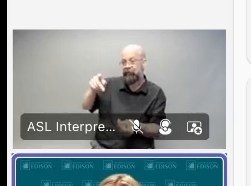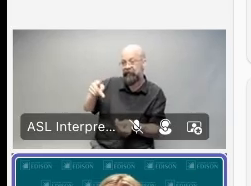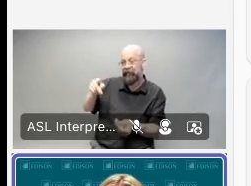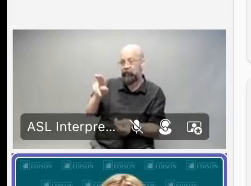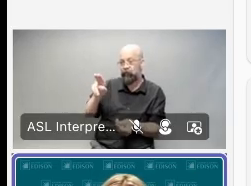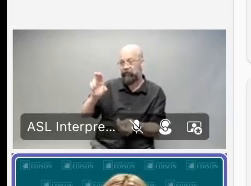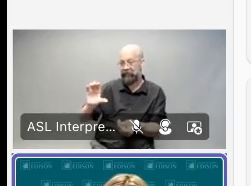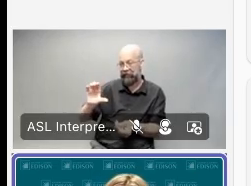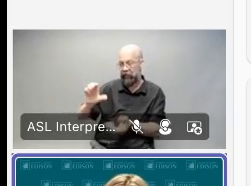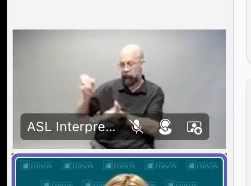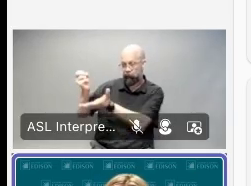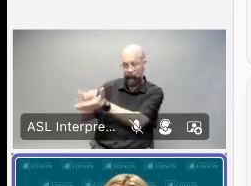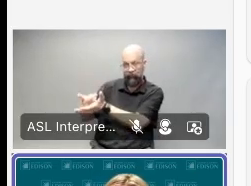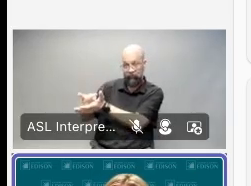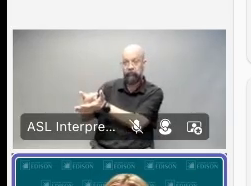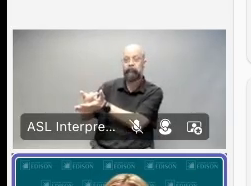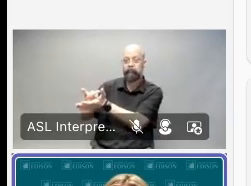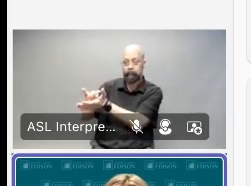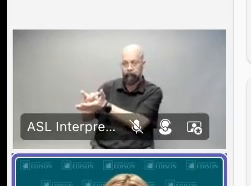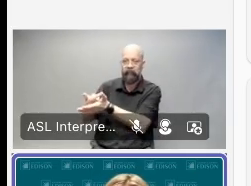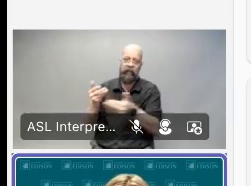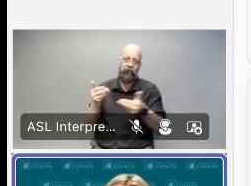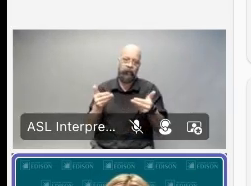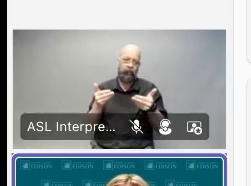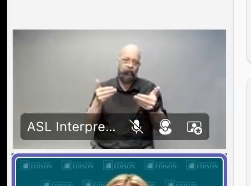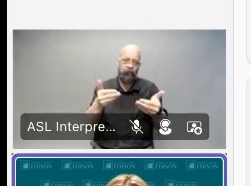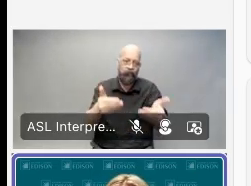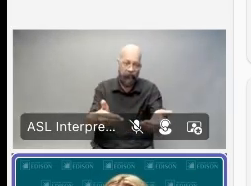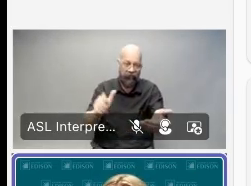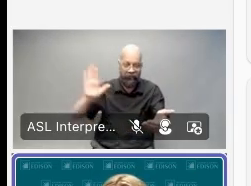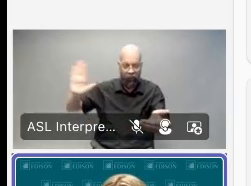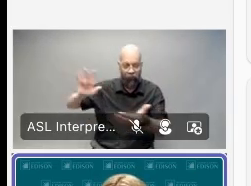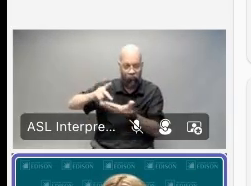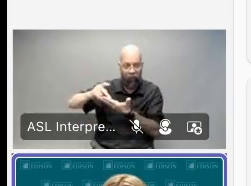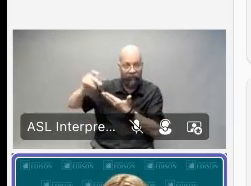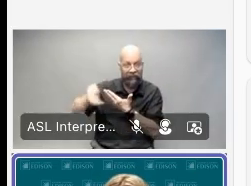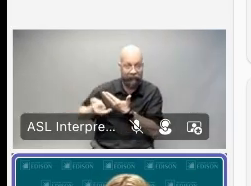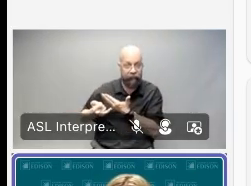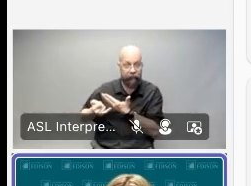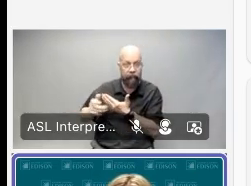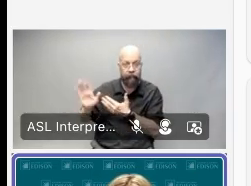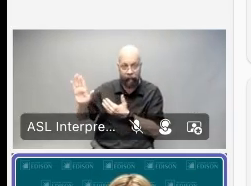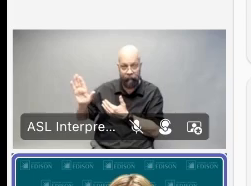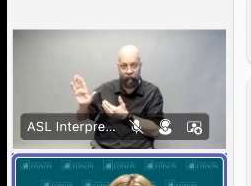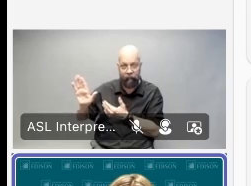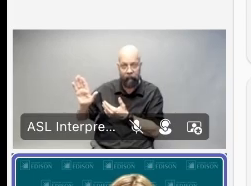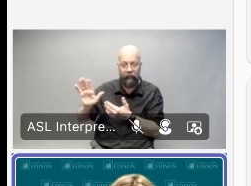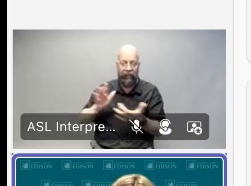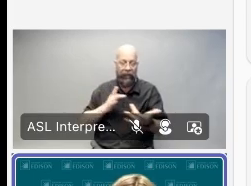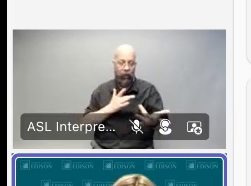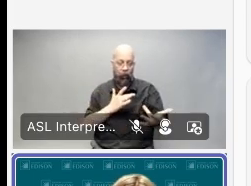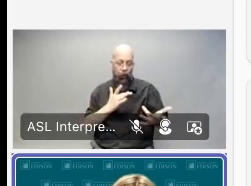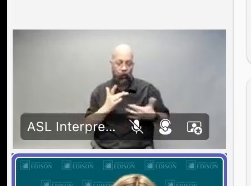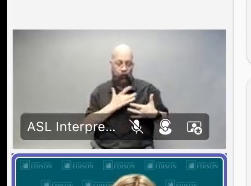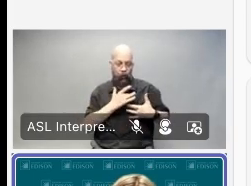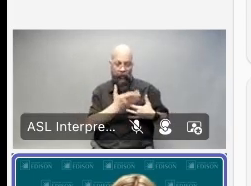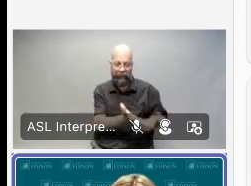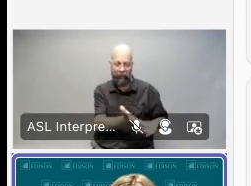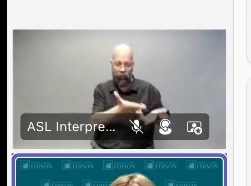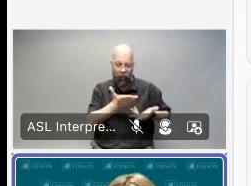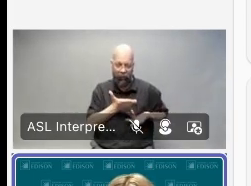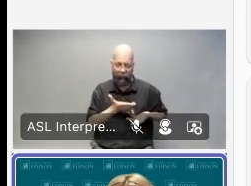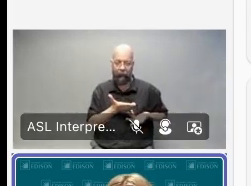moving forward on a CPUC approved project. And one of the concerns that Mr. Porter brought up